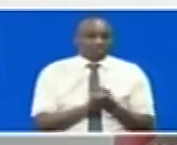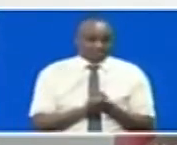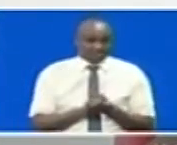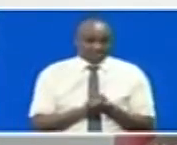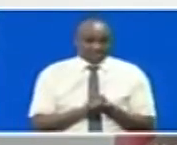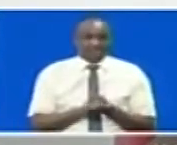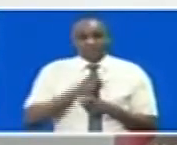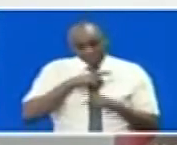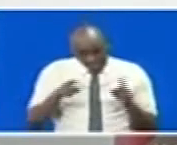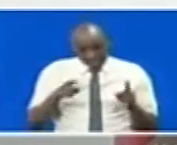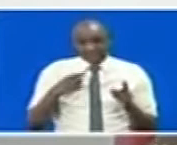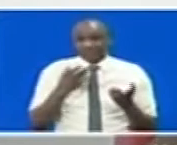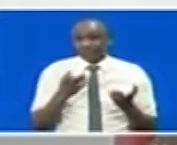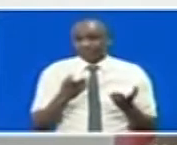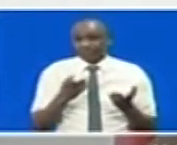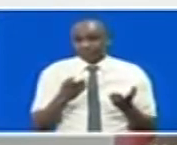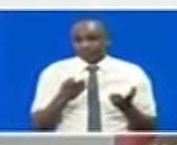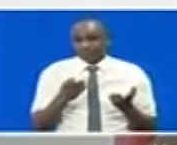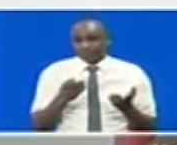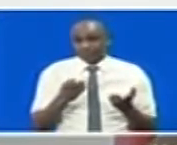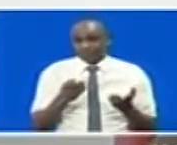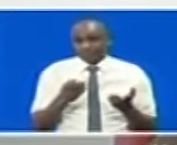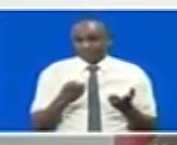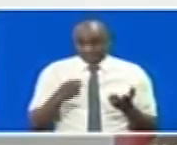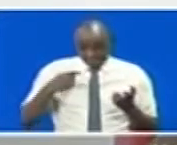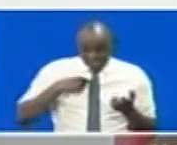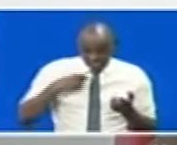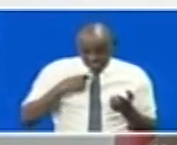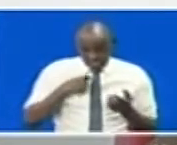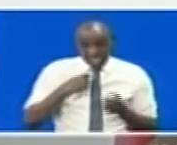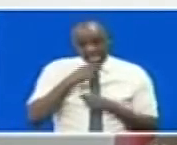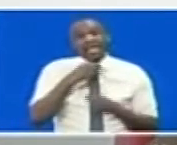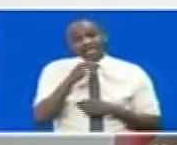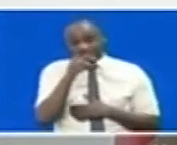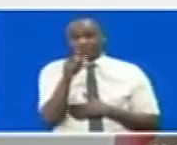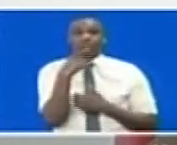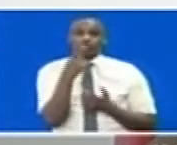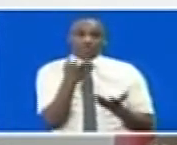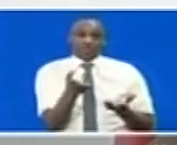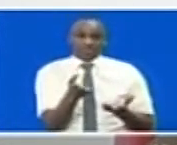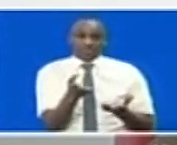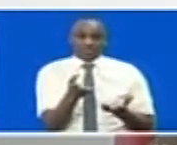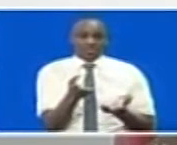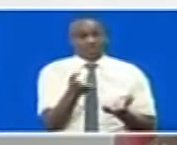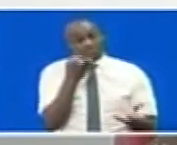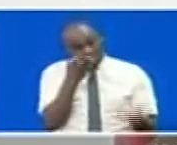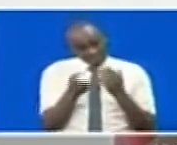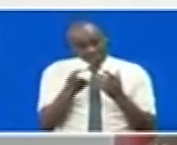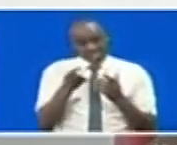are also the consumers of charges of hate. And they probably made